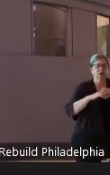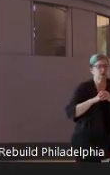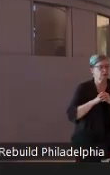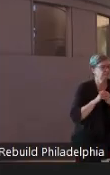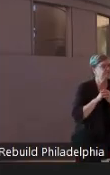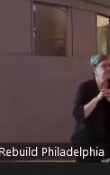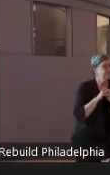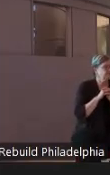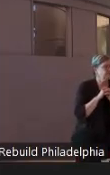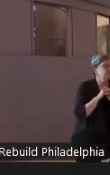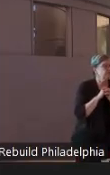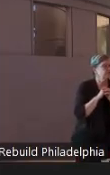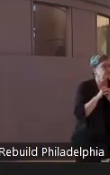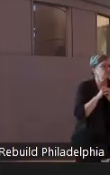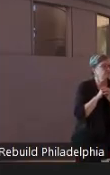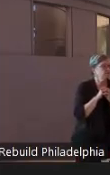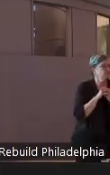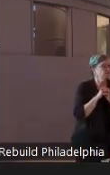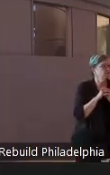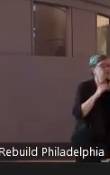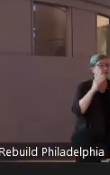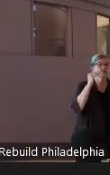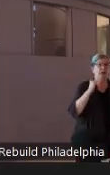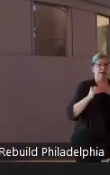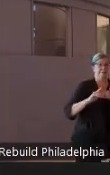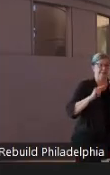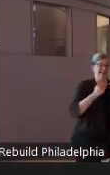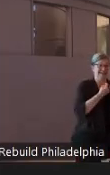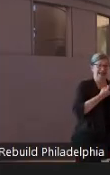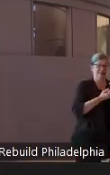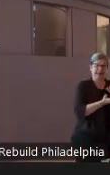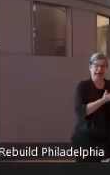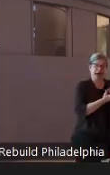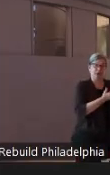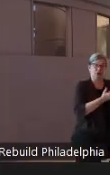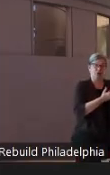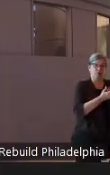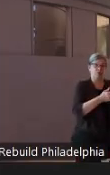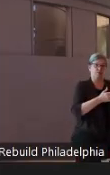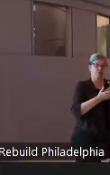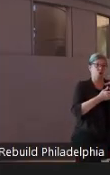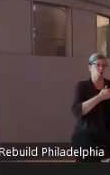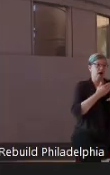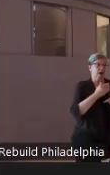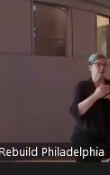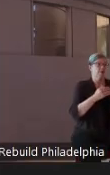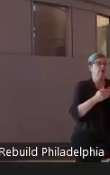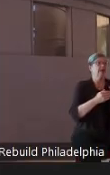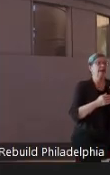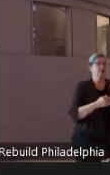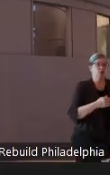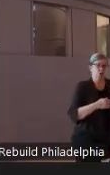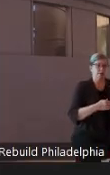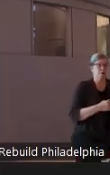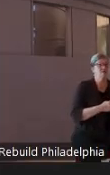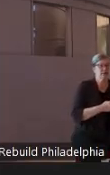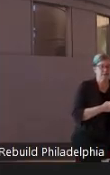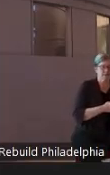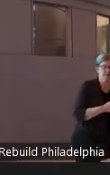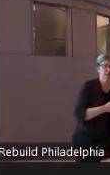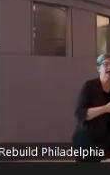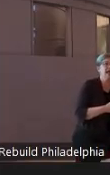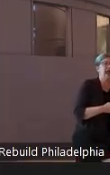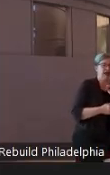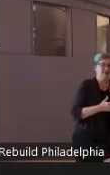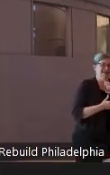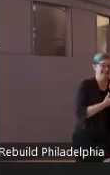every project we work on. My team at the Capital Program Office, as well as the design team that we are